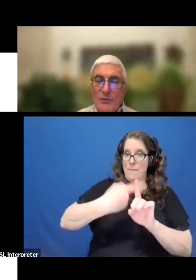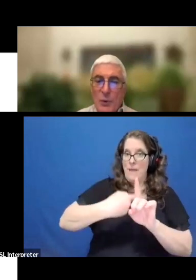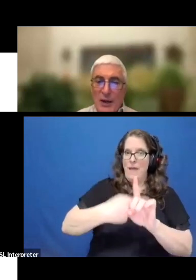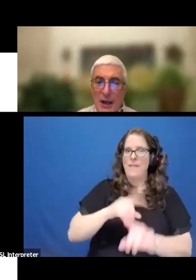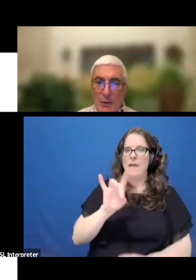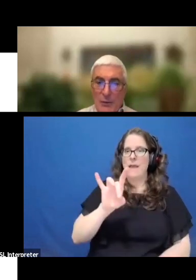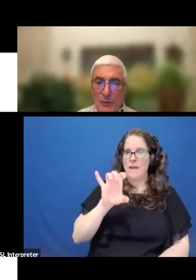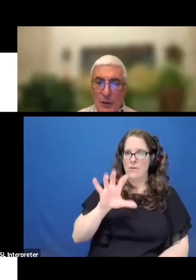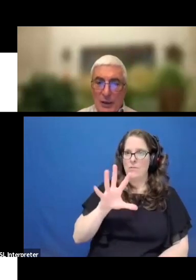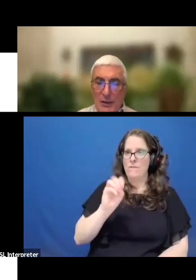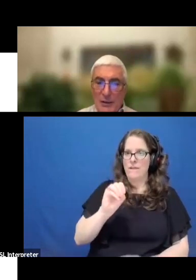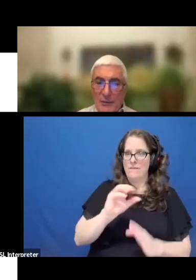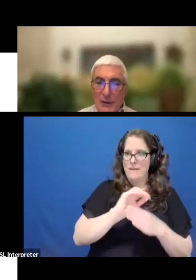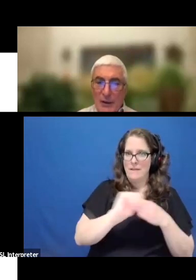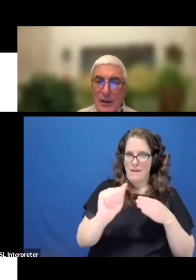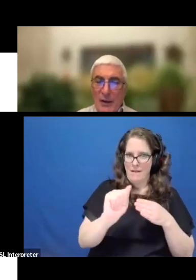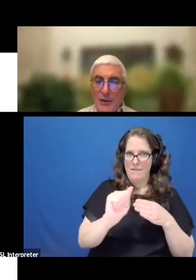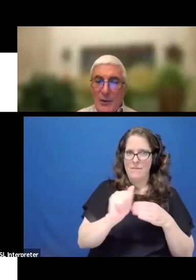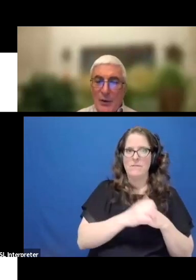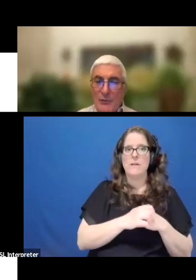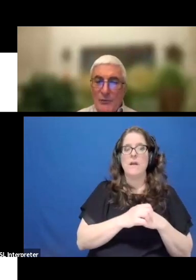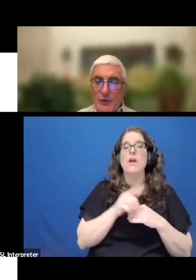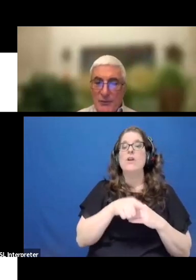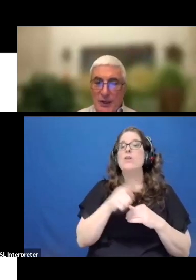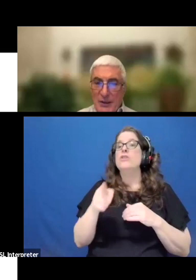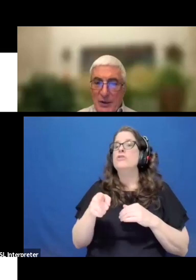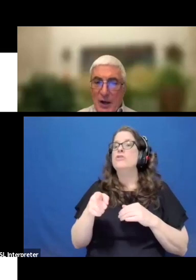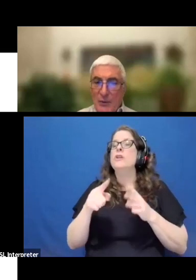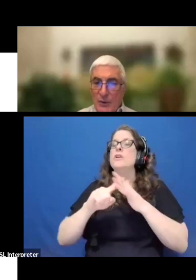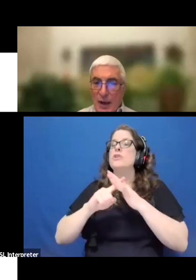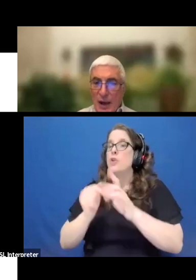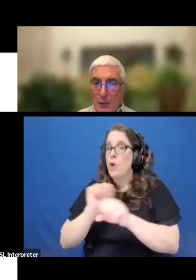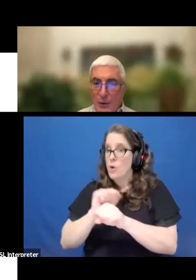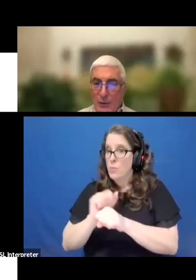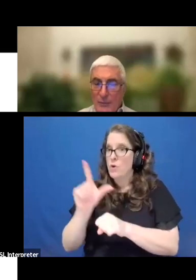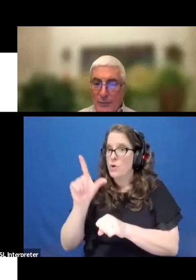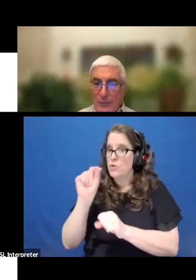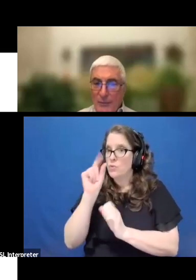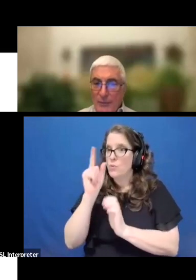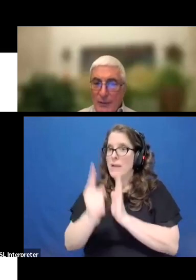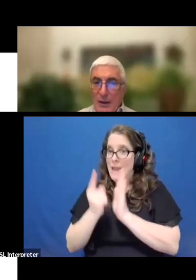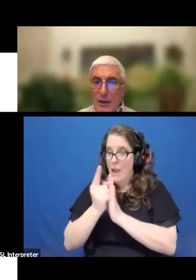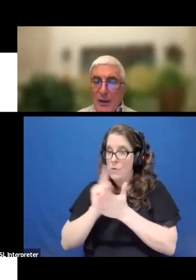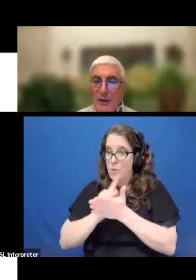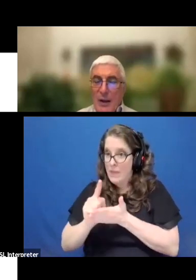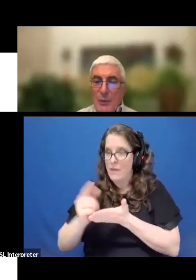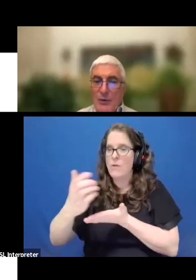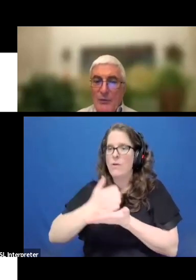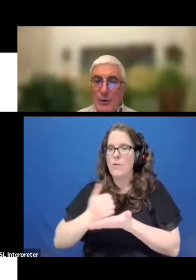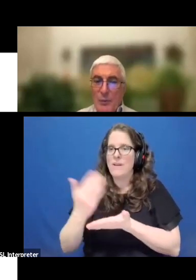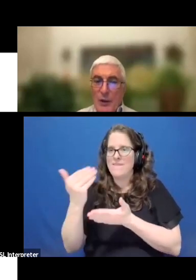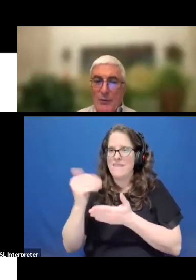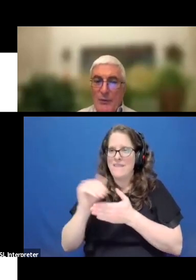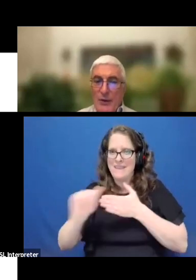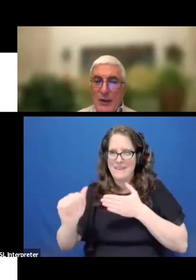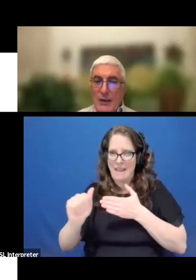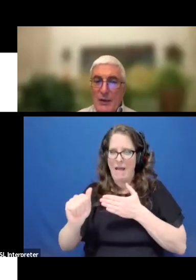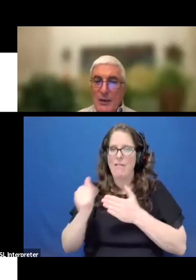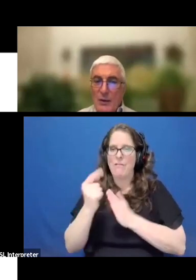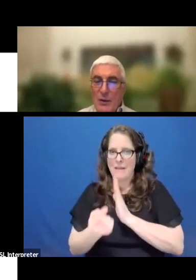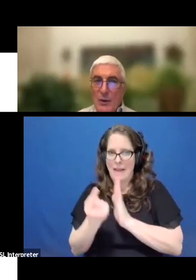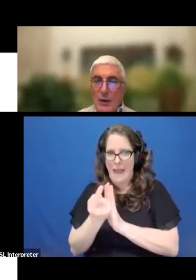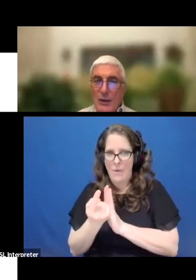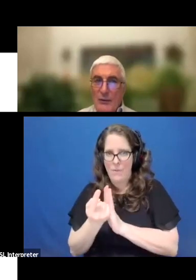working 20 hours a week and earning $15 an hour. That would give her